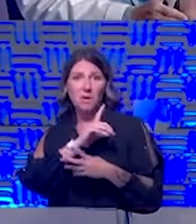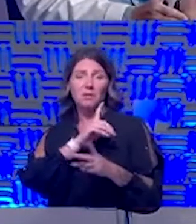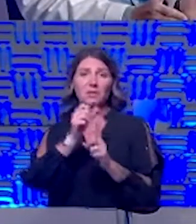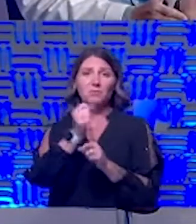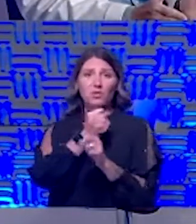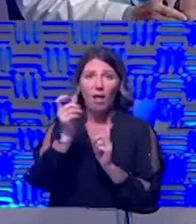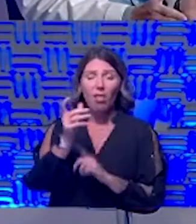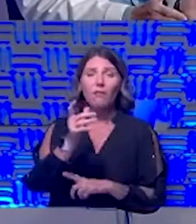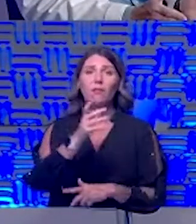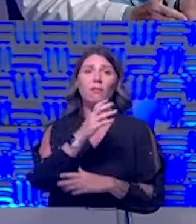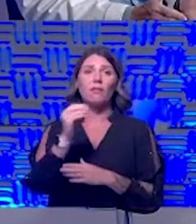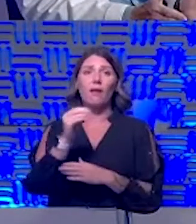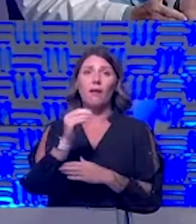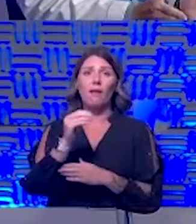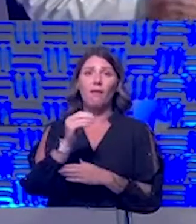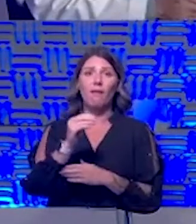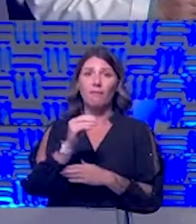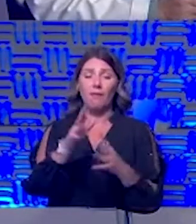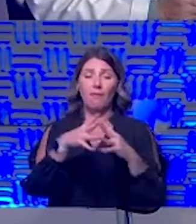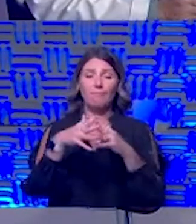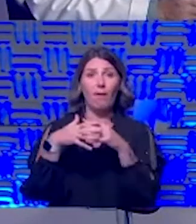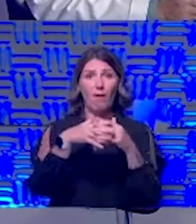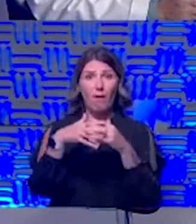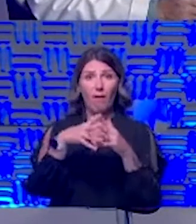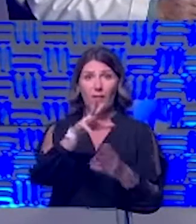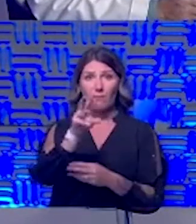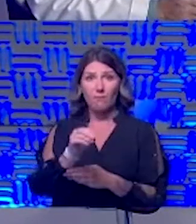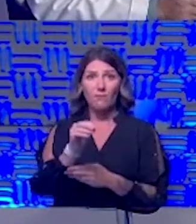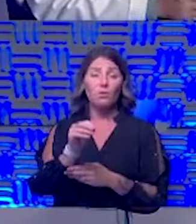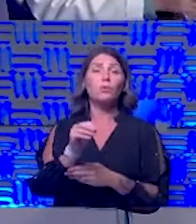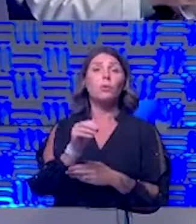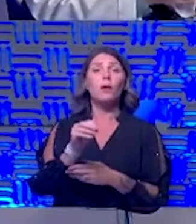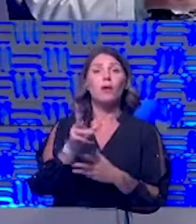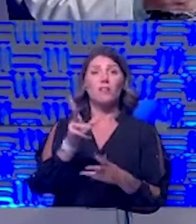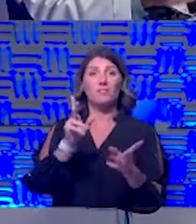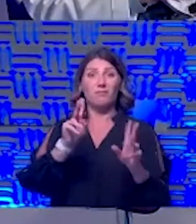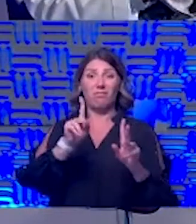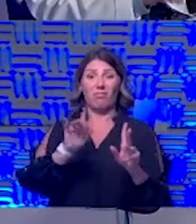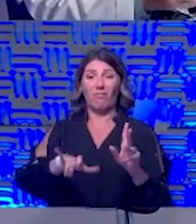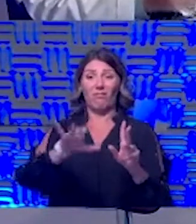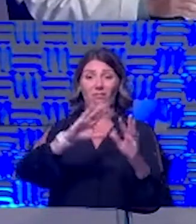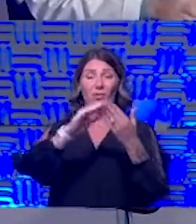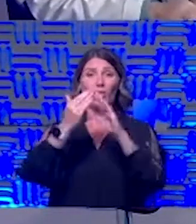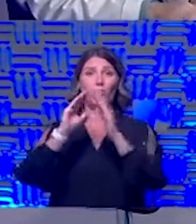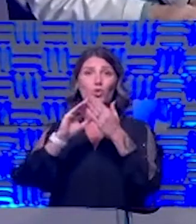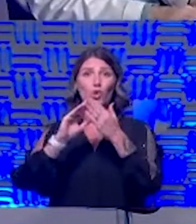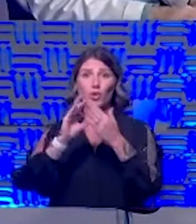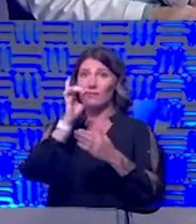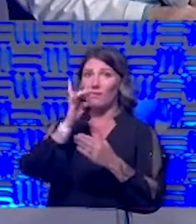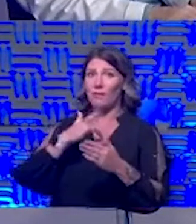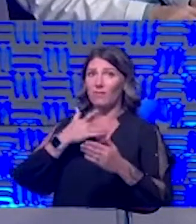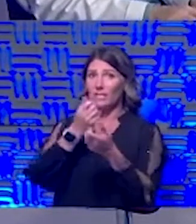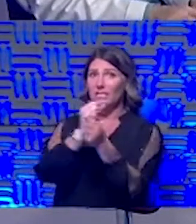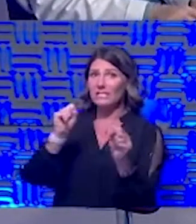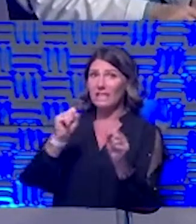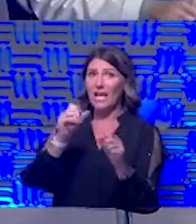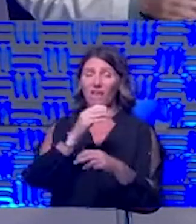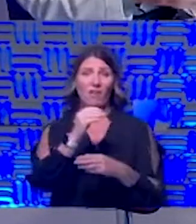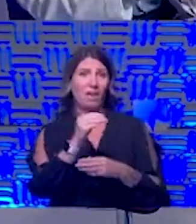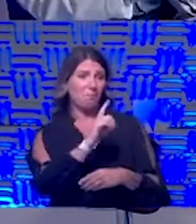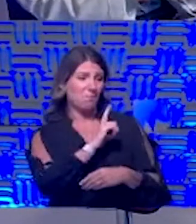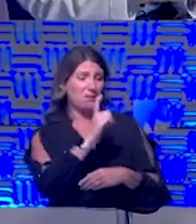American community clearly doesn't feel safe around the police, and the police may not feel safe. And what a hard place for both groups to be